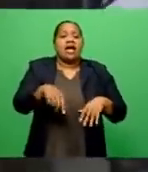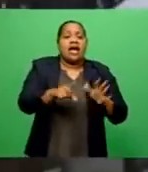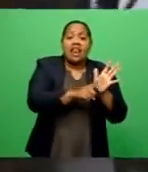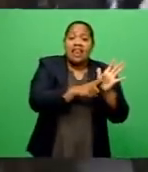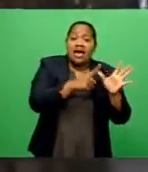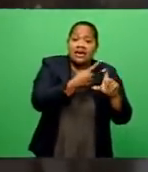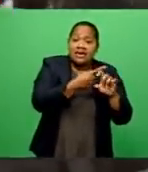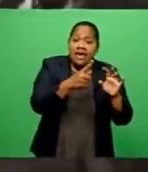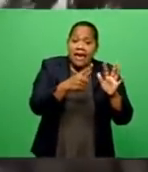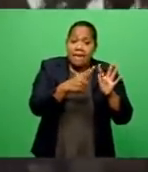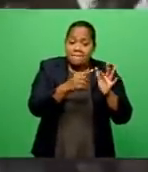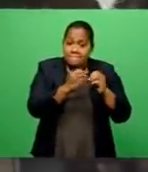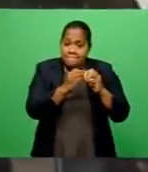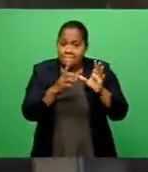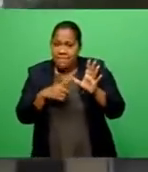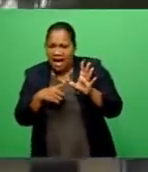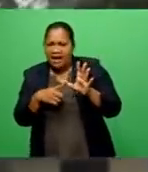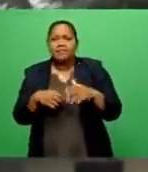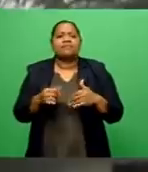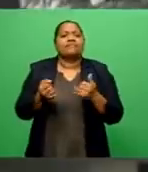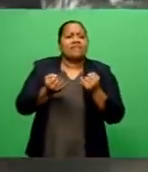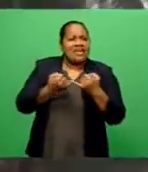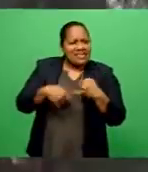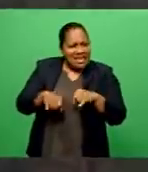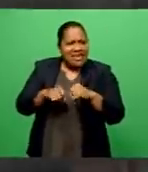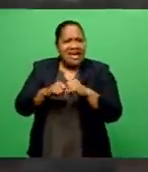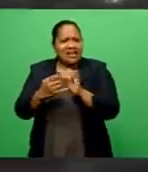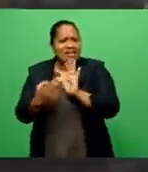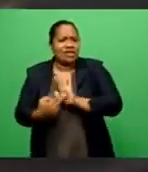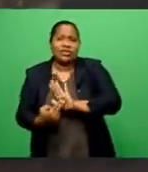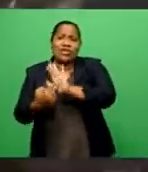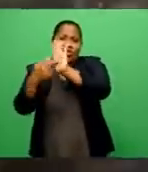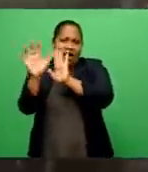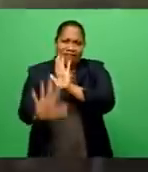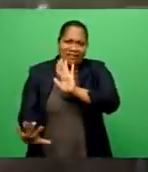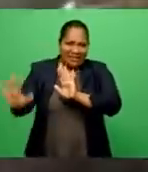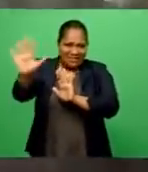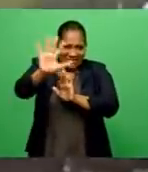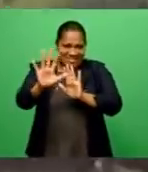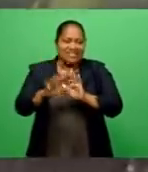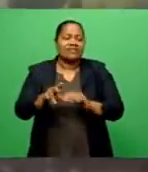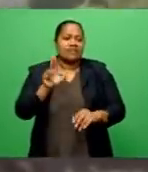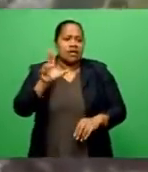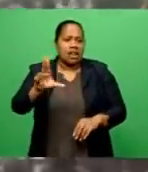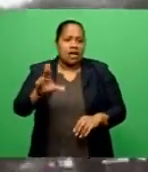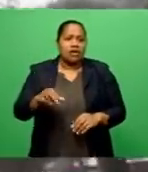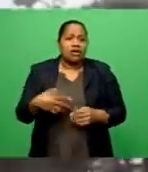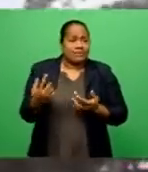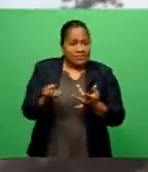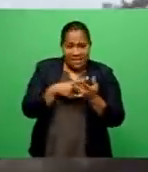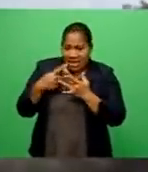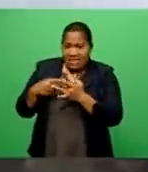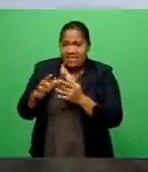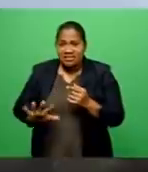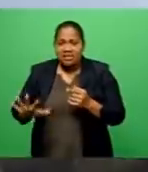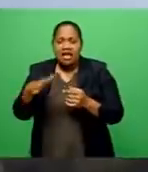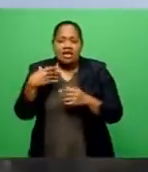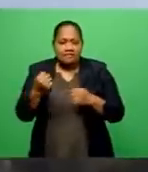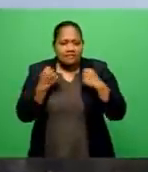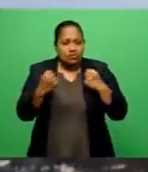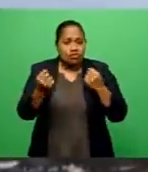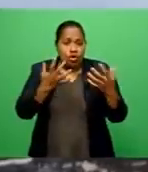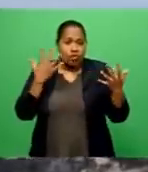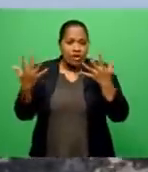and those islands over the northern Lau Group. For the rest of Fiji, we still have a strong wind warning that is in